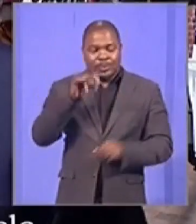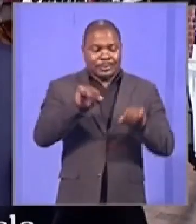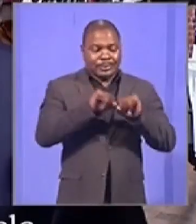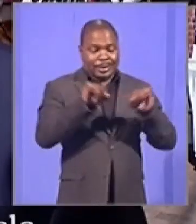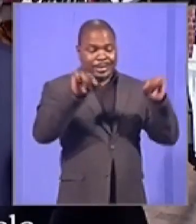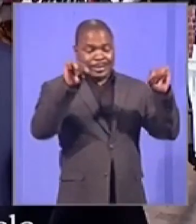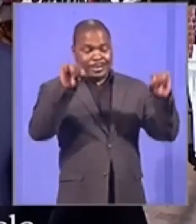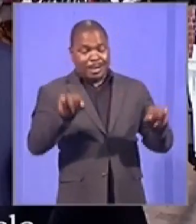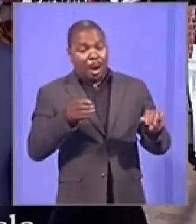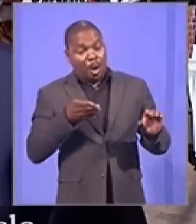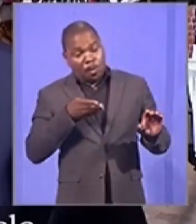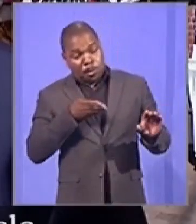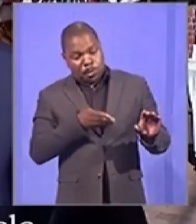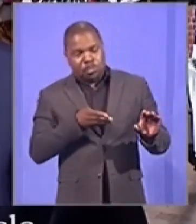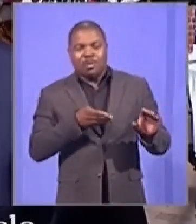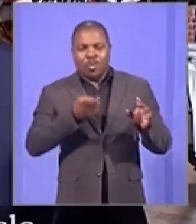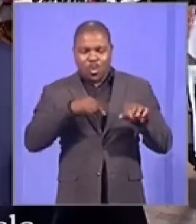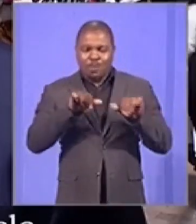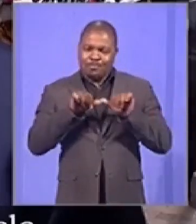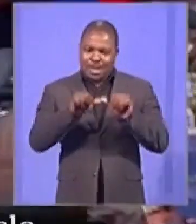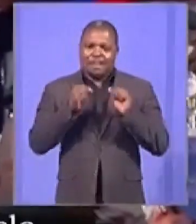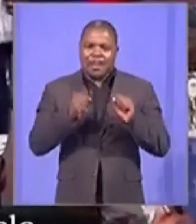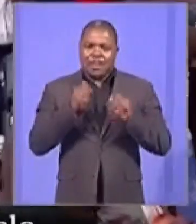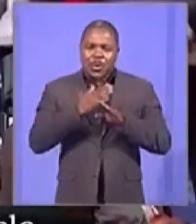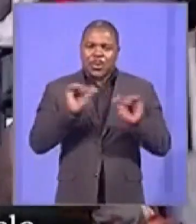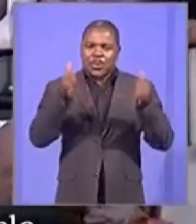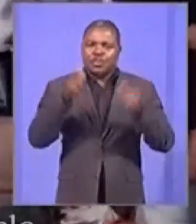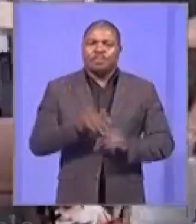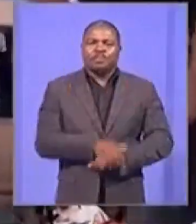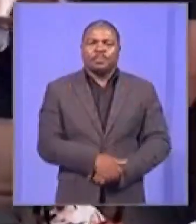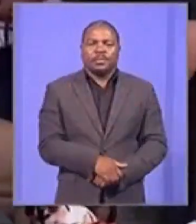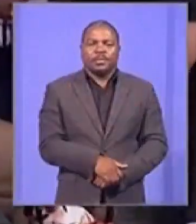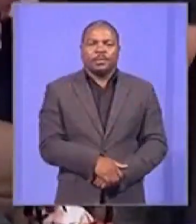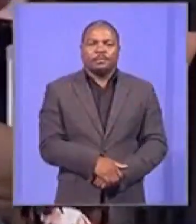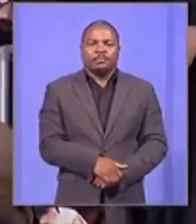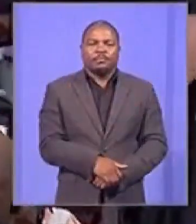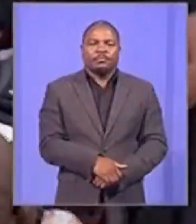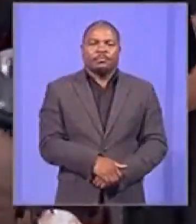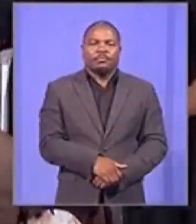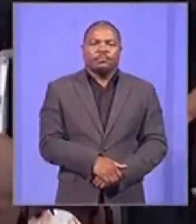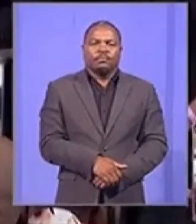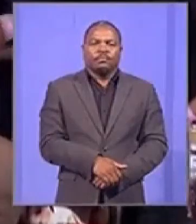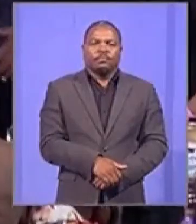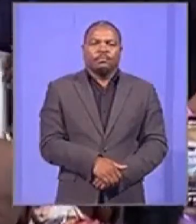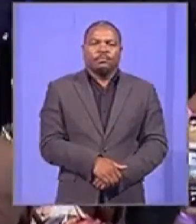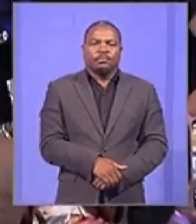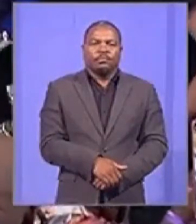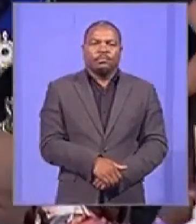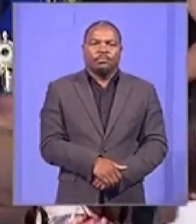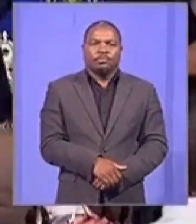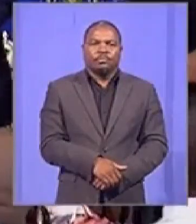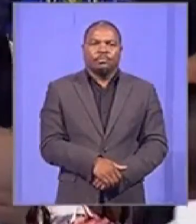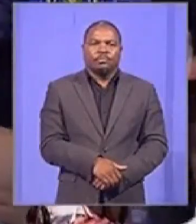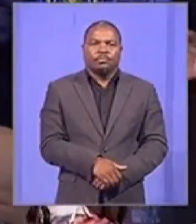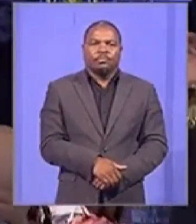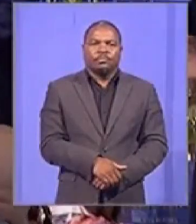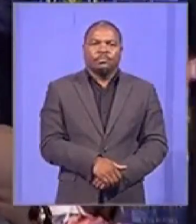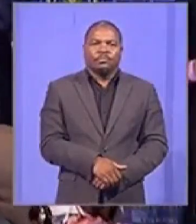di kentse re tla ne re sebetse hantle. Magala Masiteng lefapheng la ditaba ho SABC